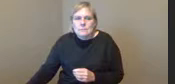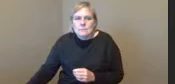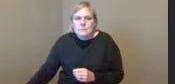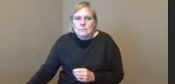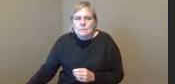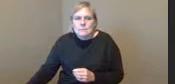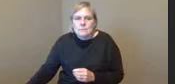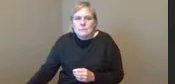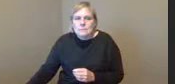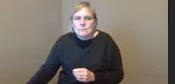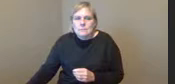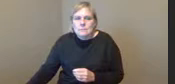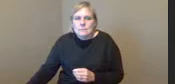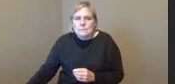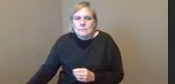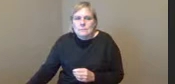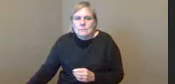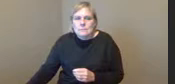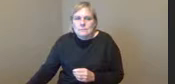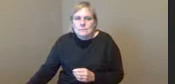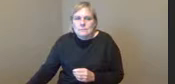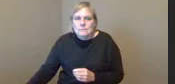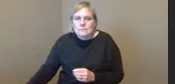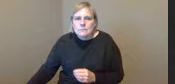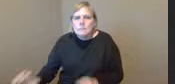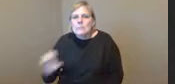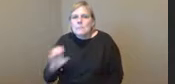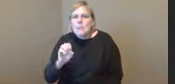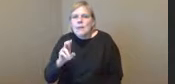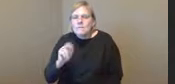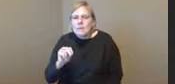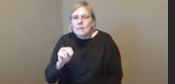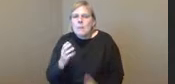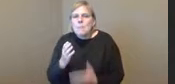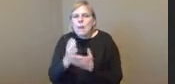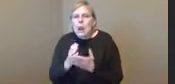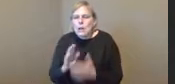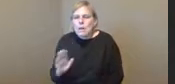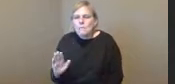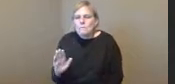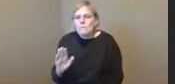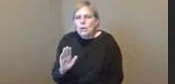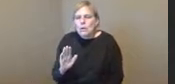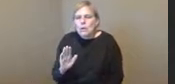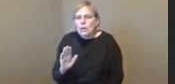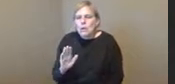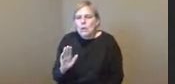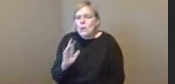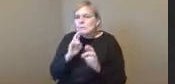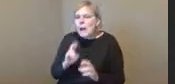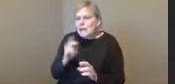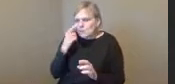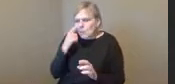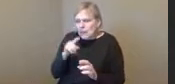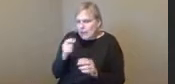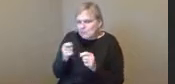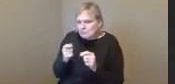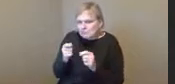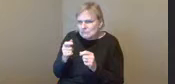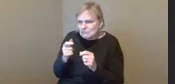Evan, if you don't mind, could I tease out a few parts of your response?